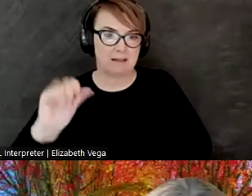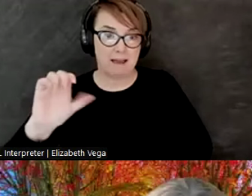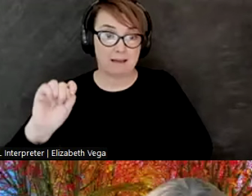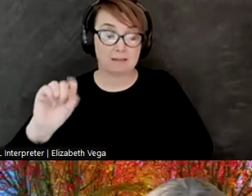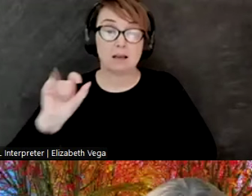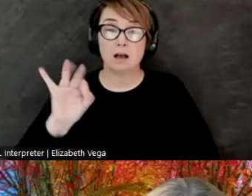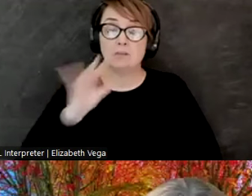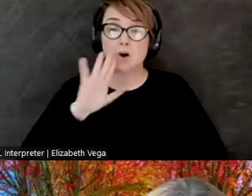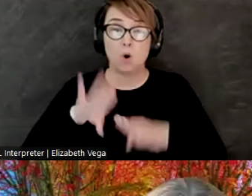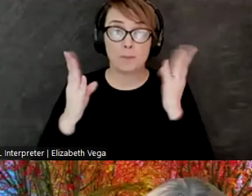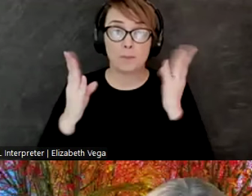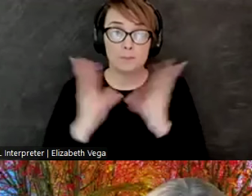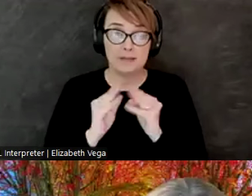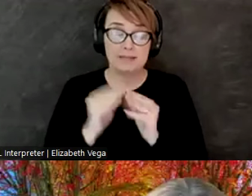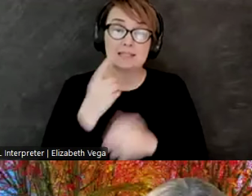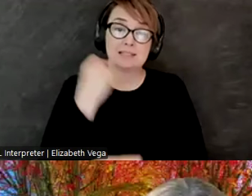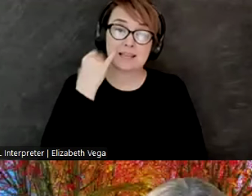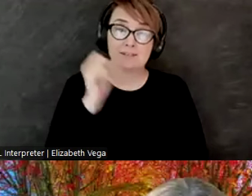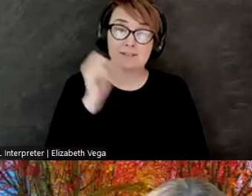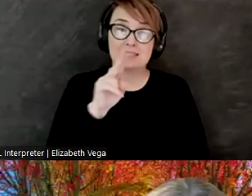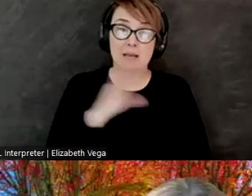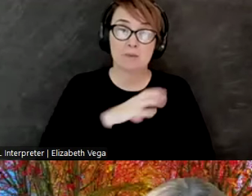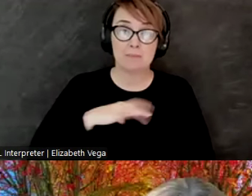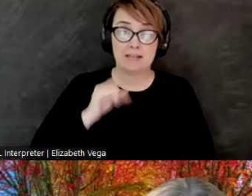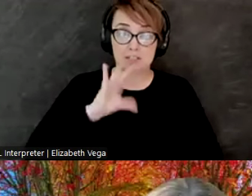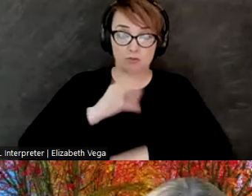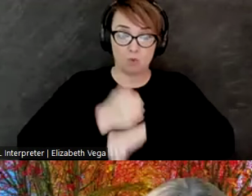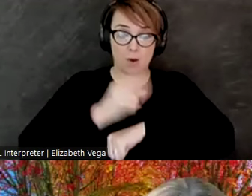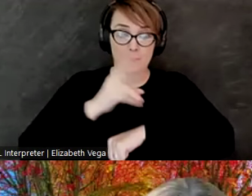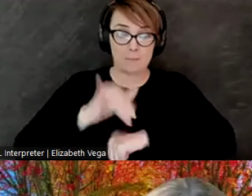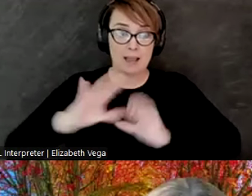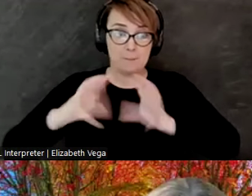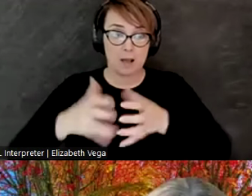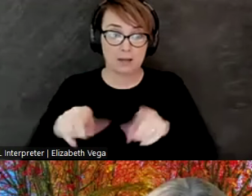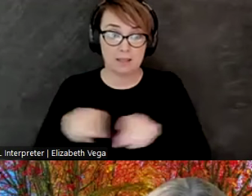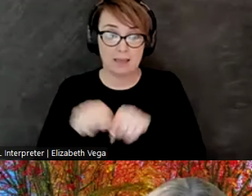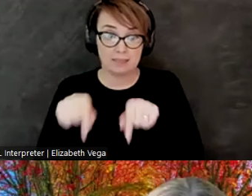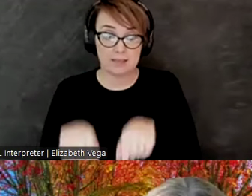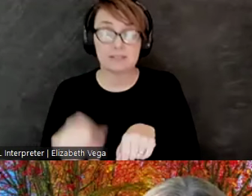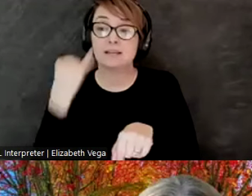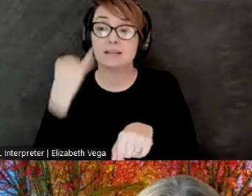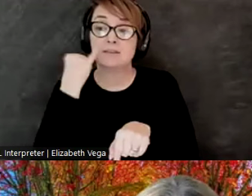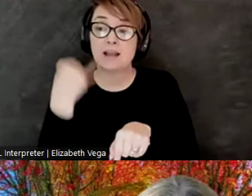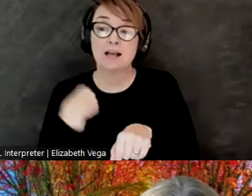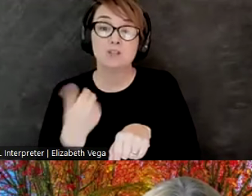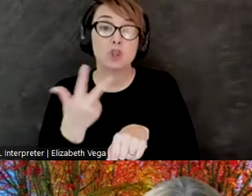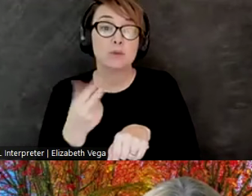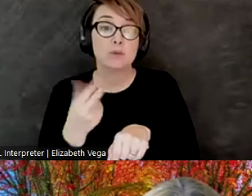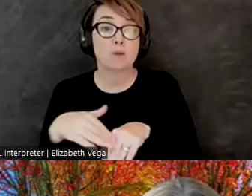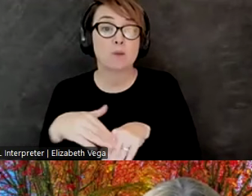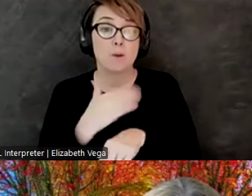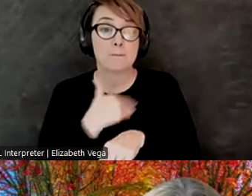subcommittee that is formed by a body like this one has three or more members on it, then